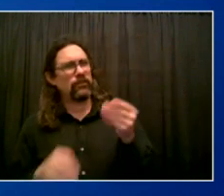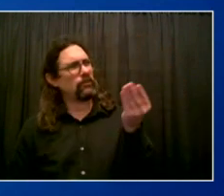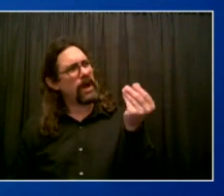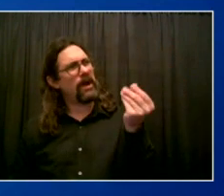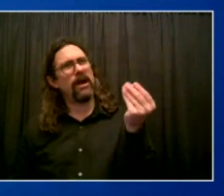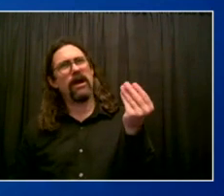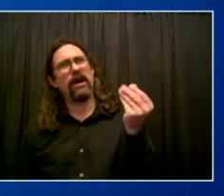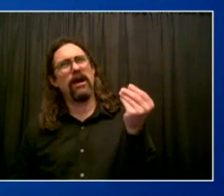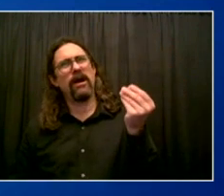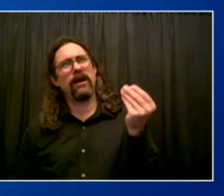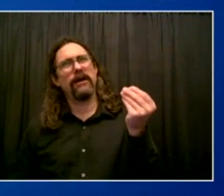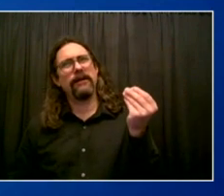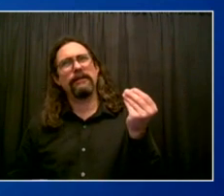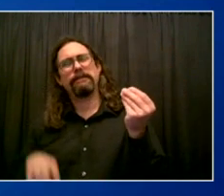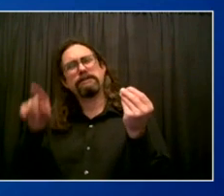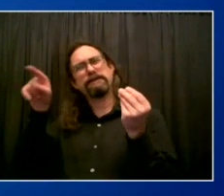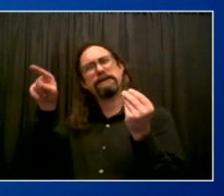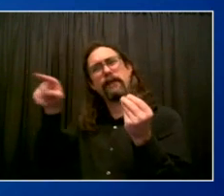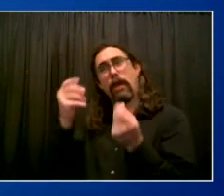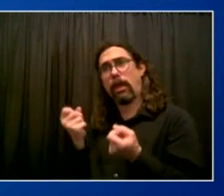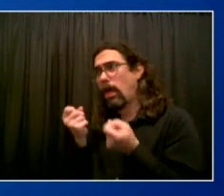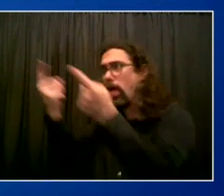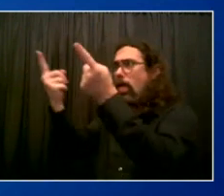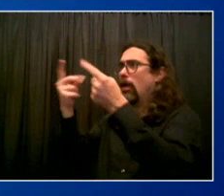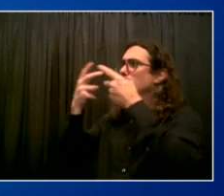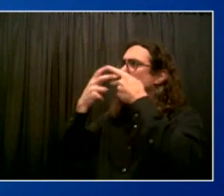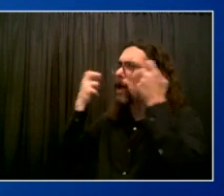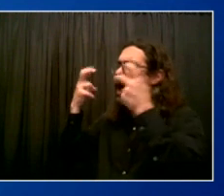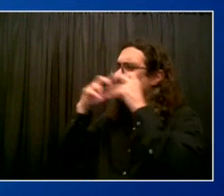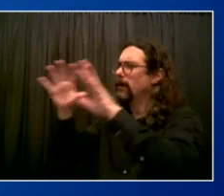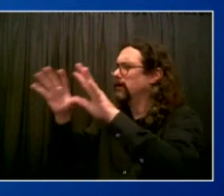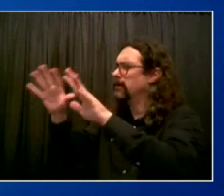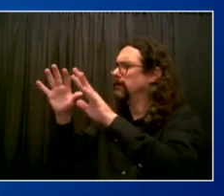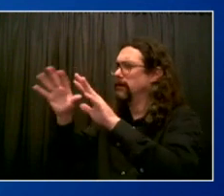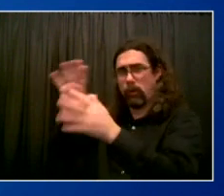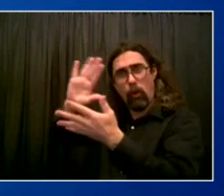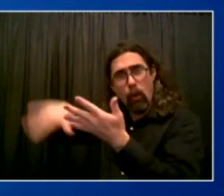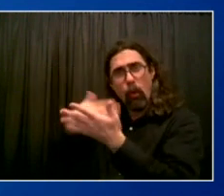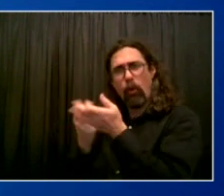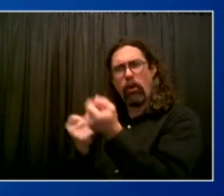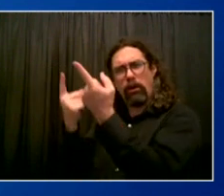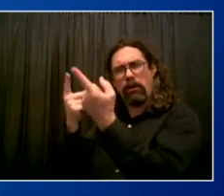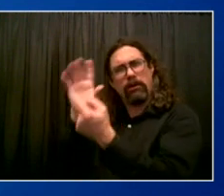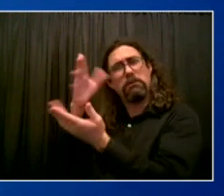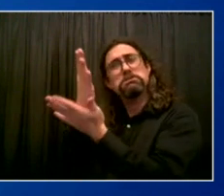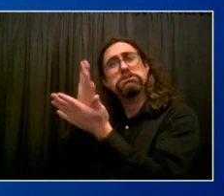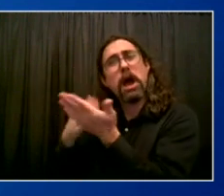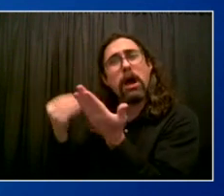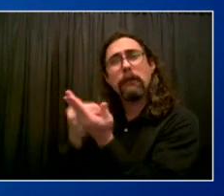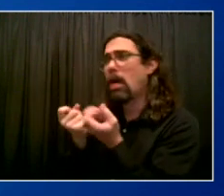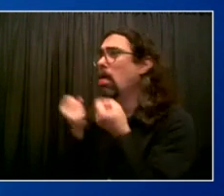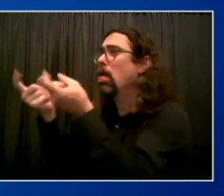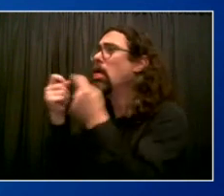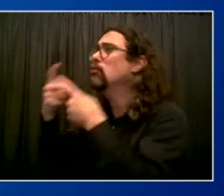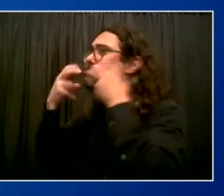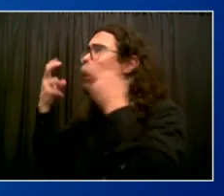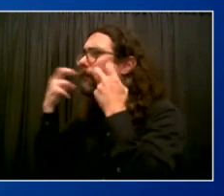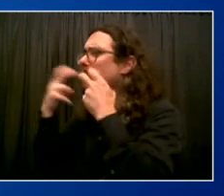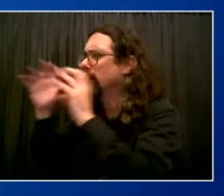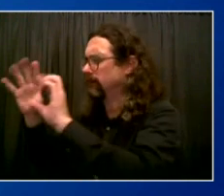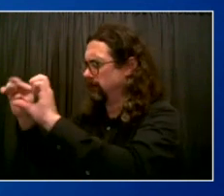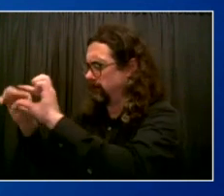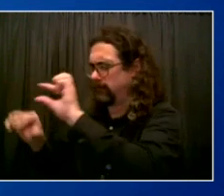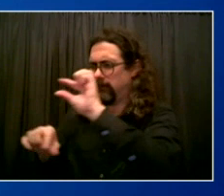public spaces? And with that partnership and the great work of NYCHA, we were able to transform 15 basketball